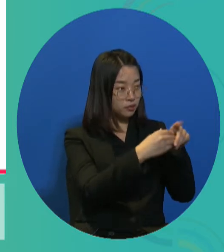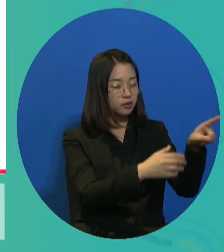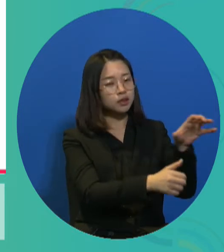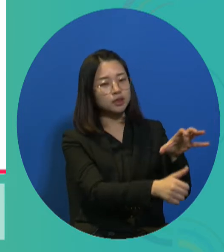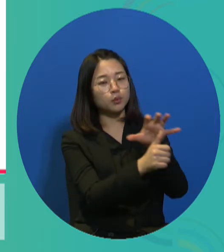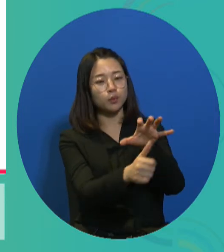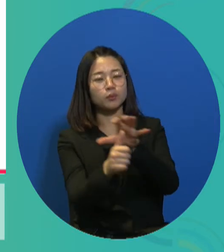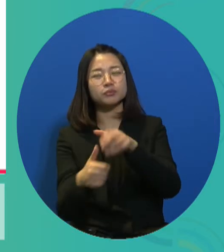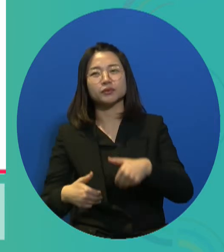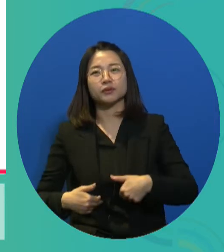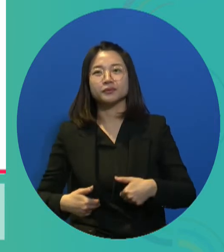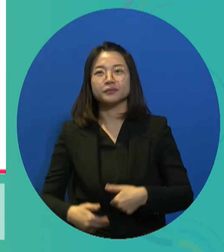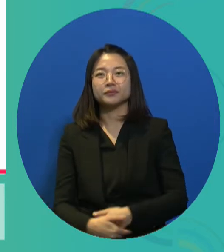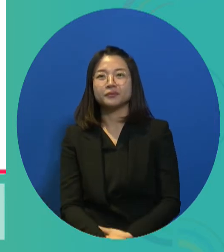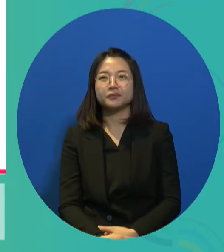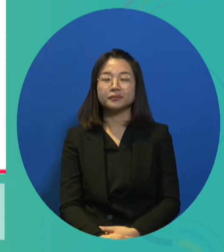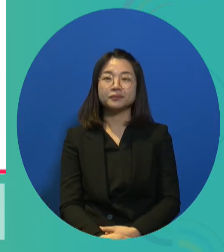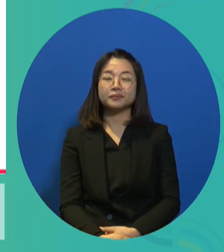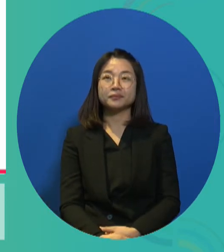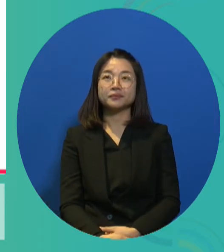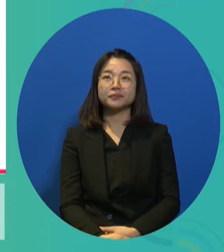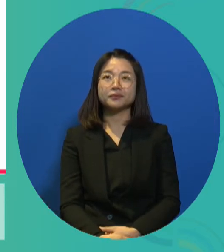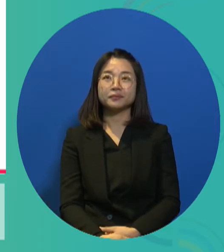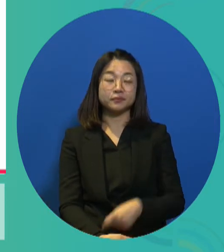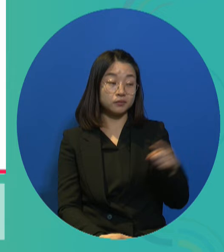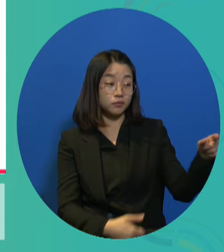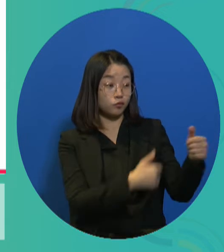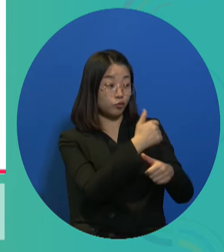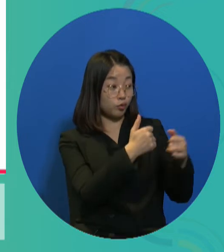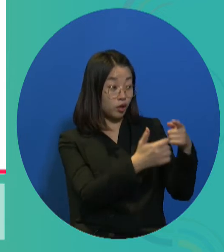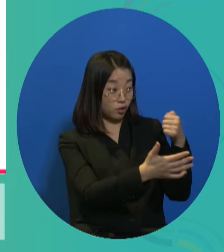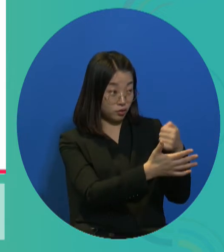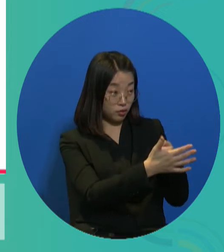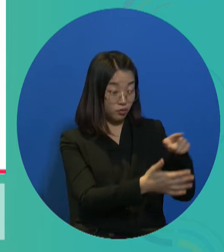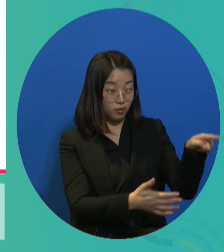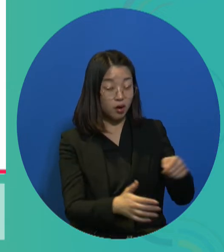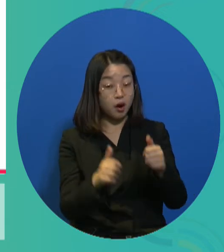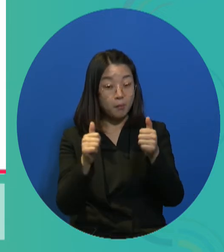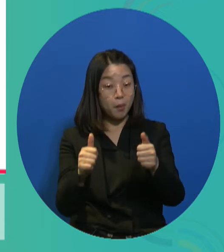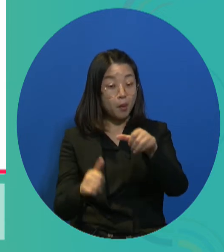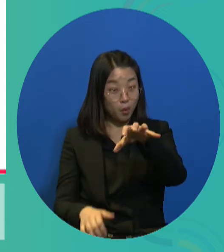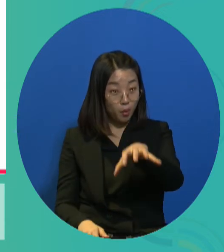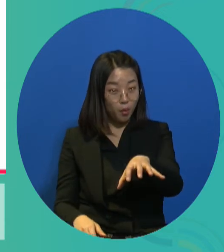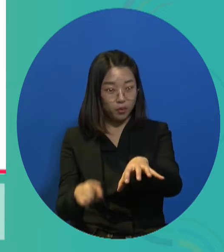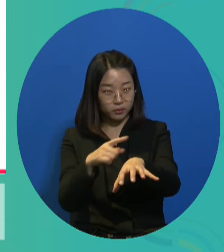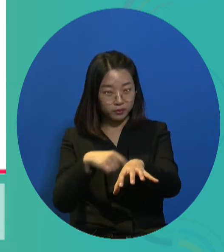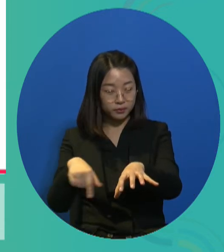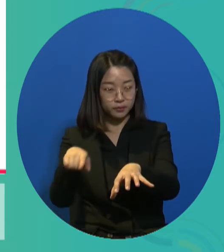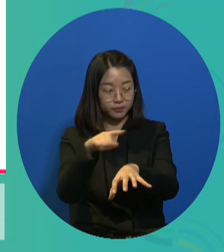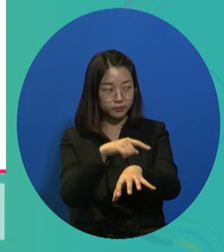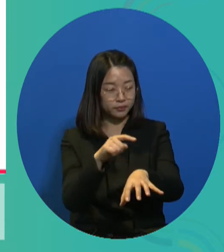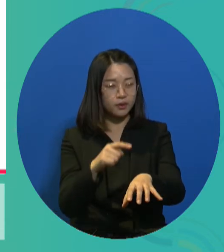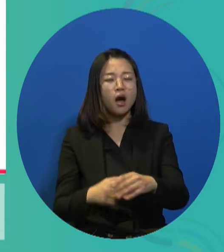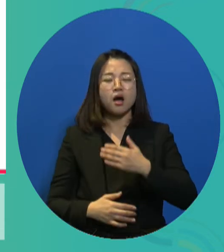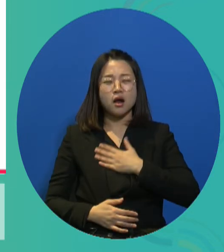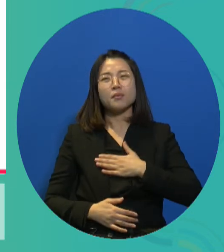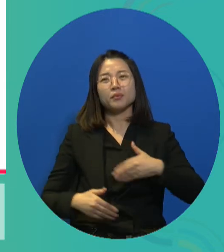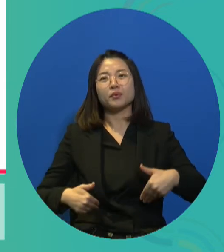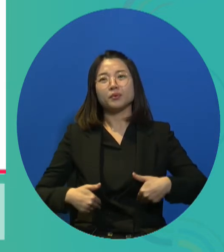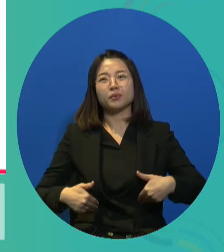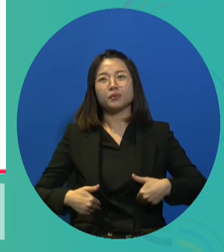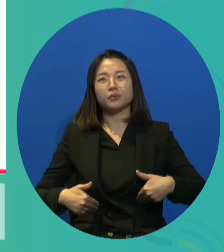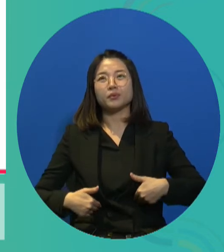the findings and the comments by the CRPD committee will provide a good motivation to